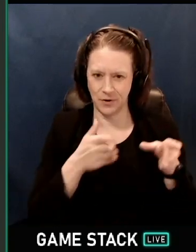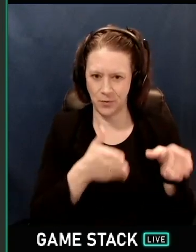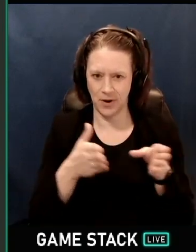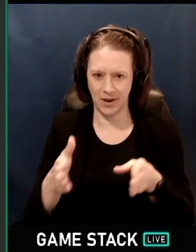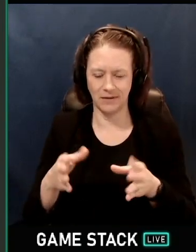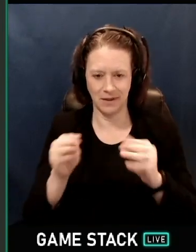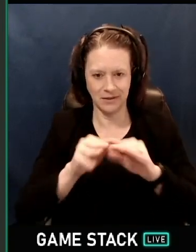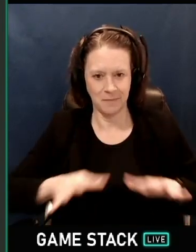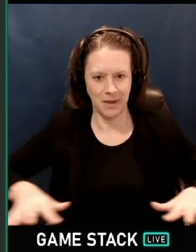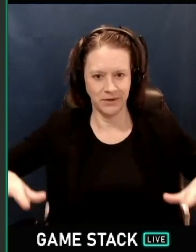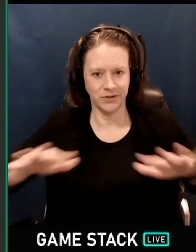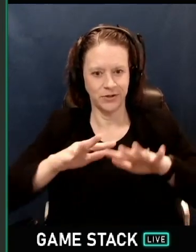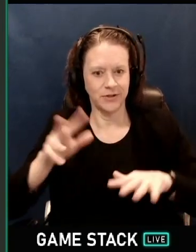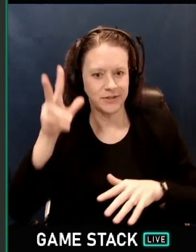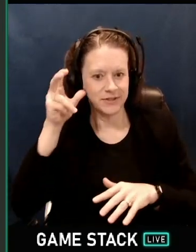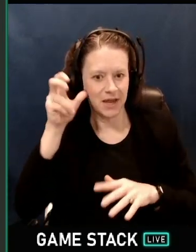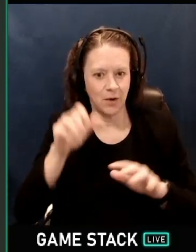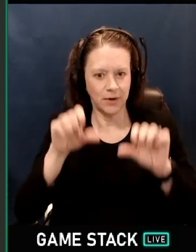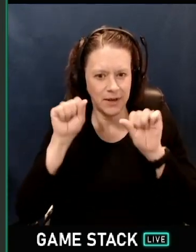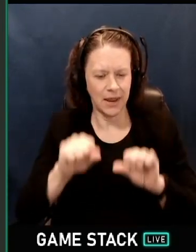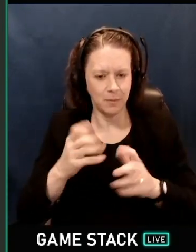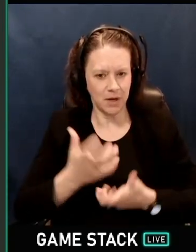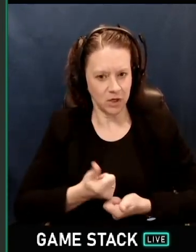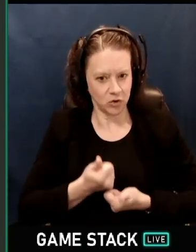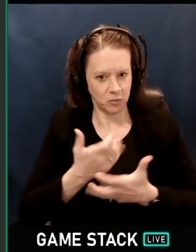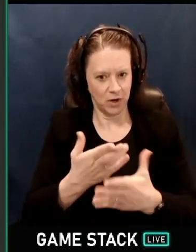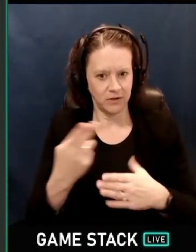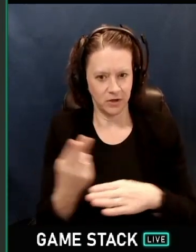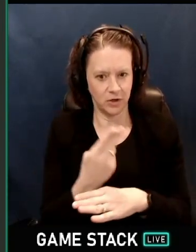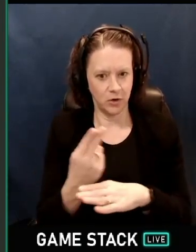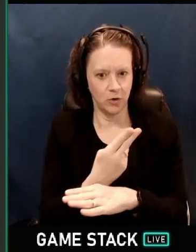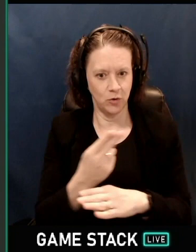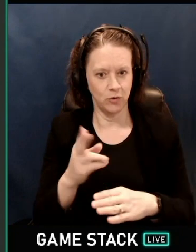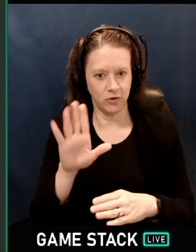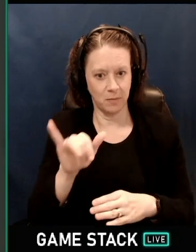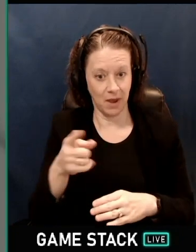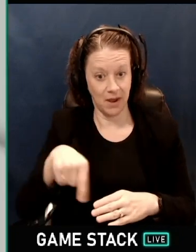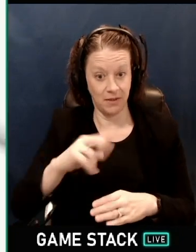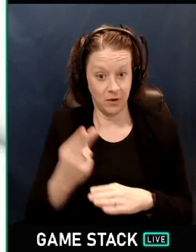be expressed and used by a user.